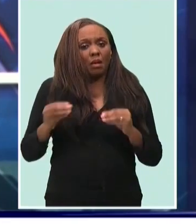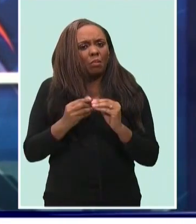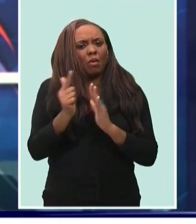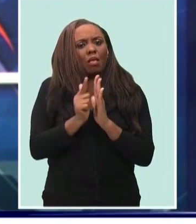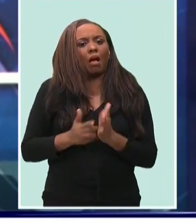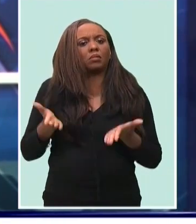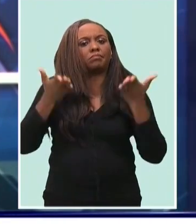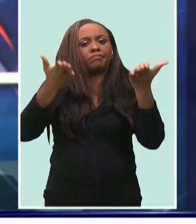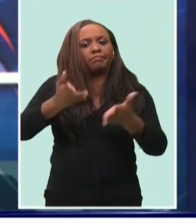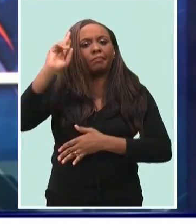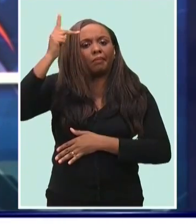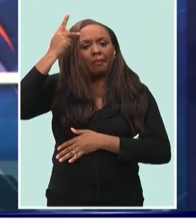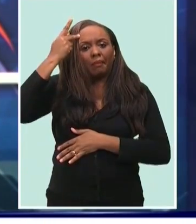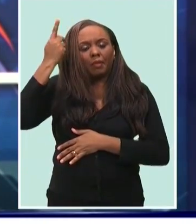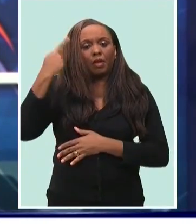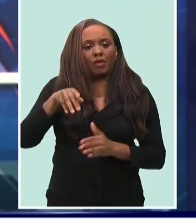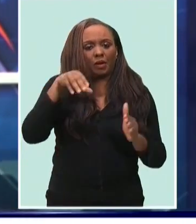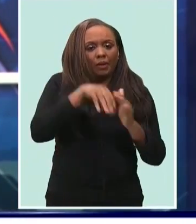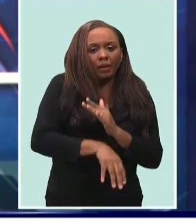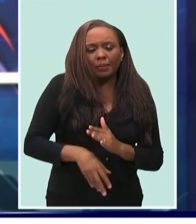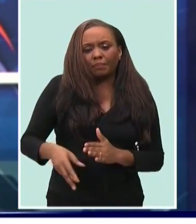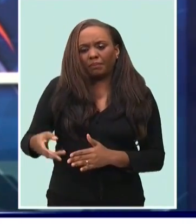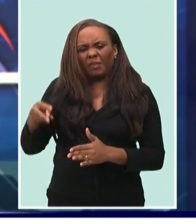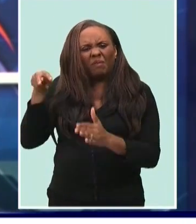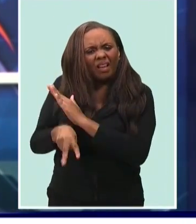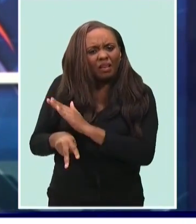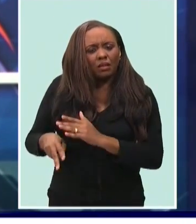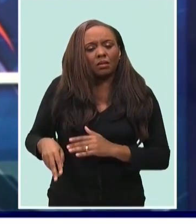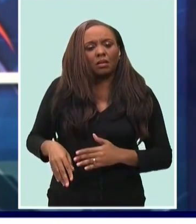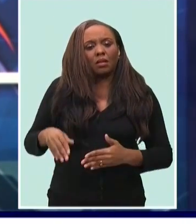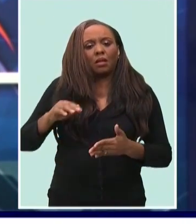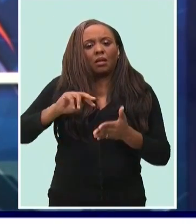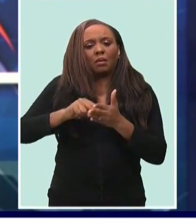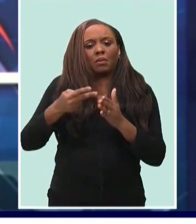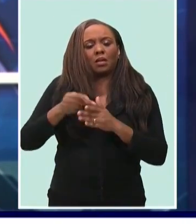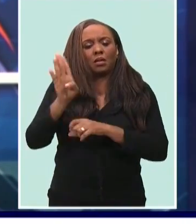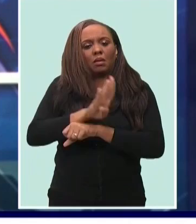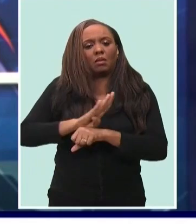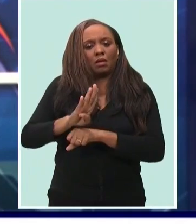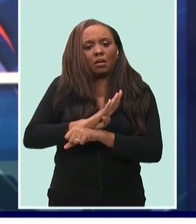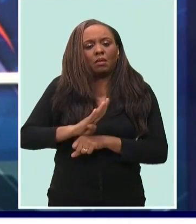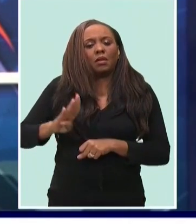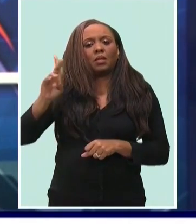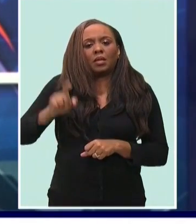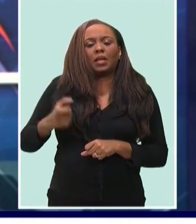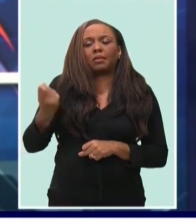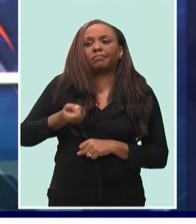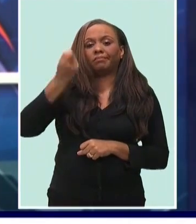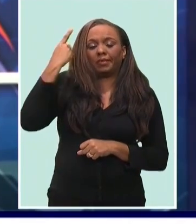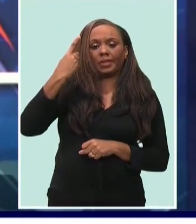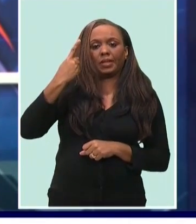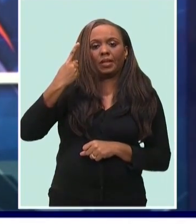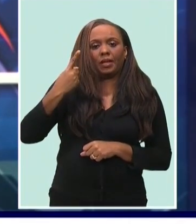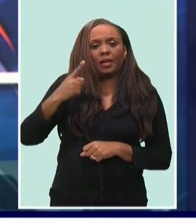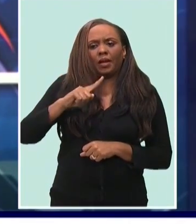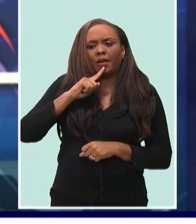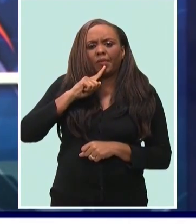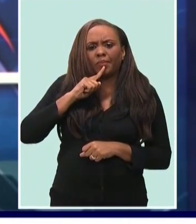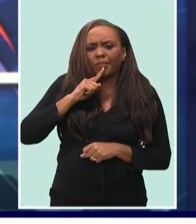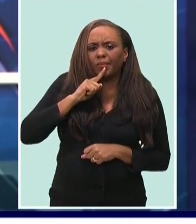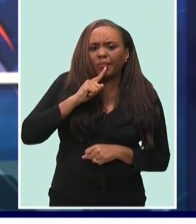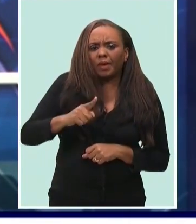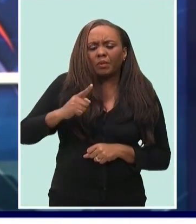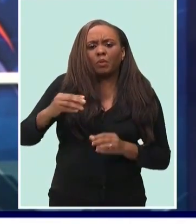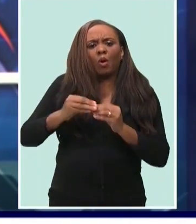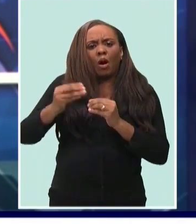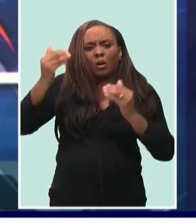crime and violence, one minister says this should serve as a wake-up call for Barbados. Minister of the Creative Economy, Culture and Sports John